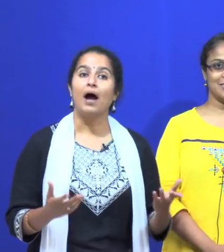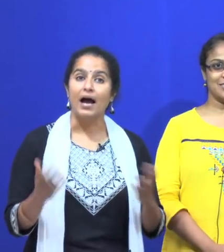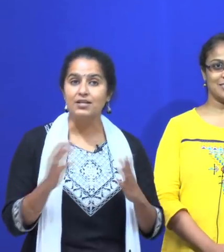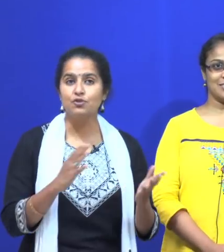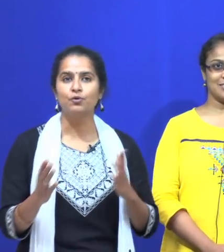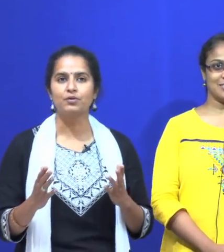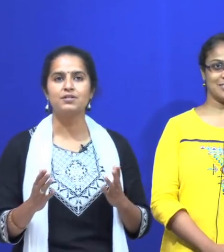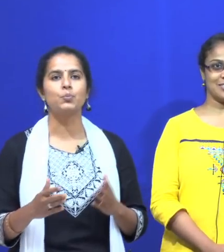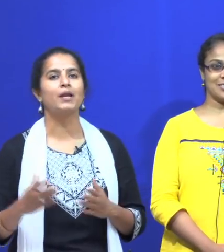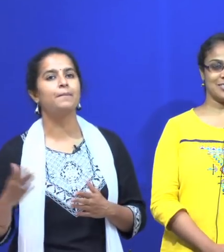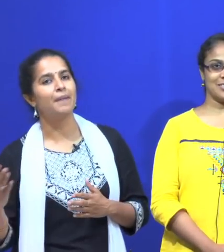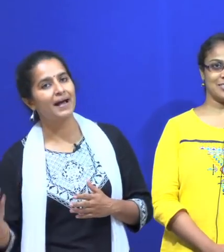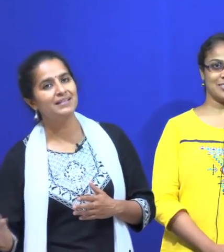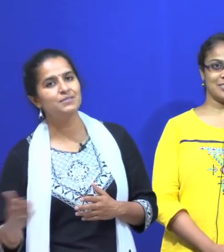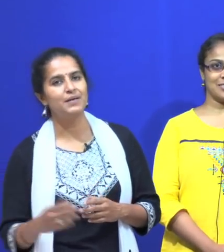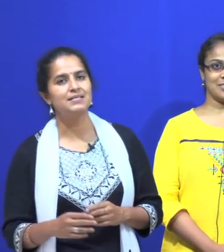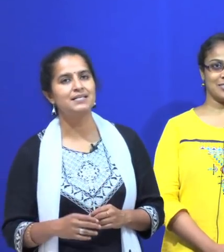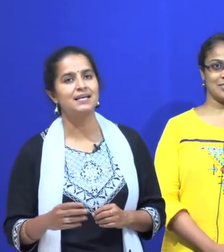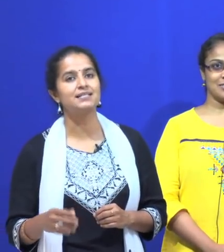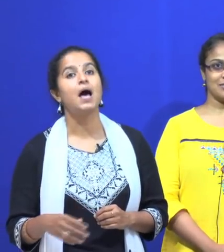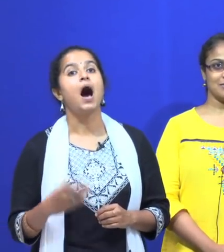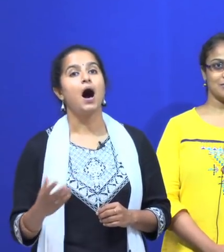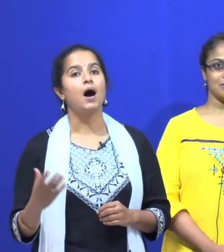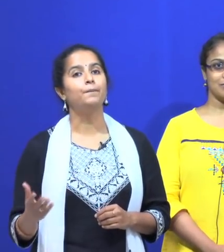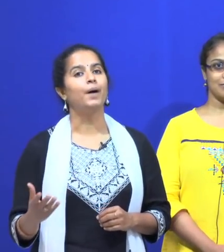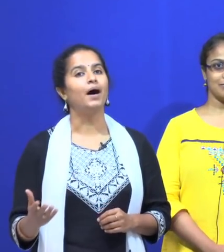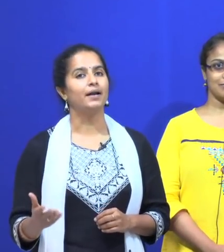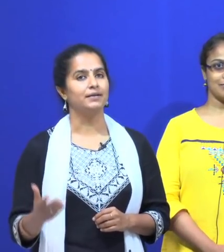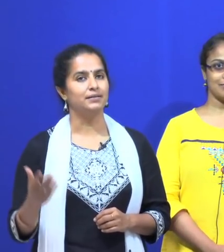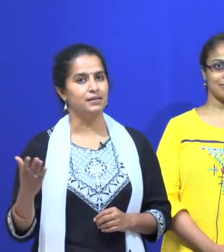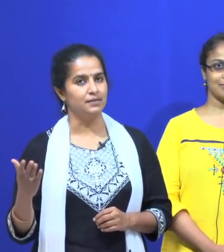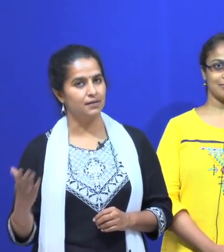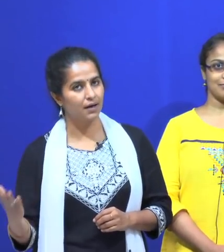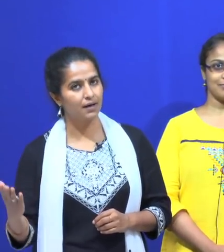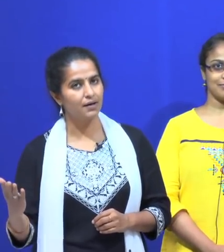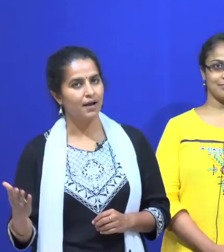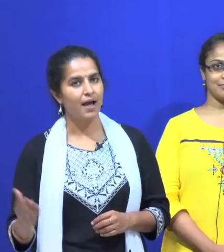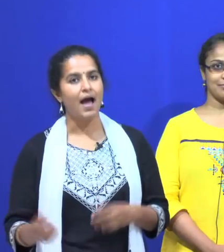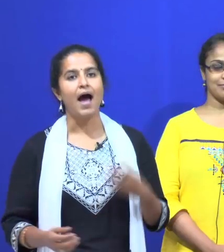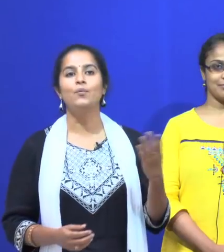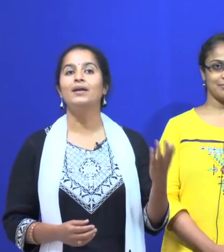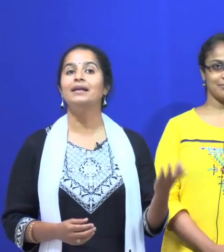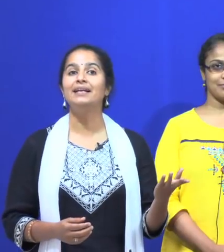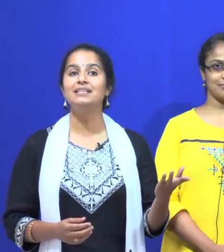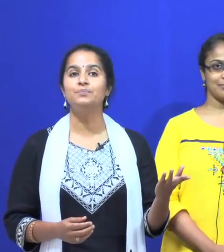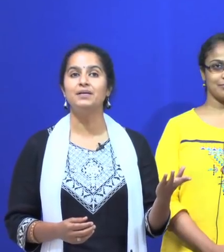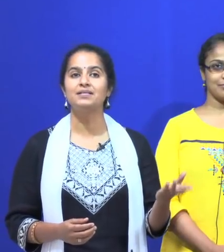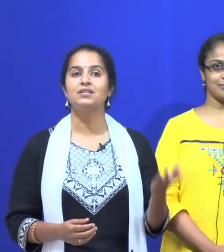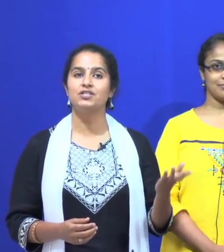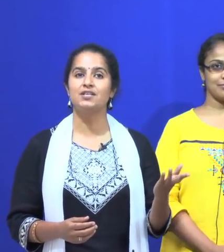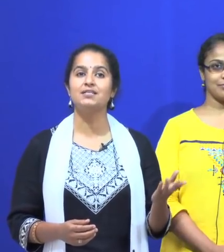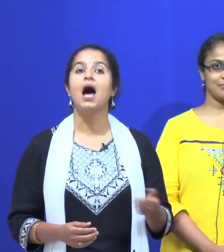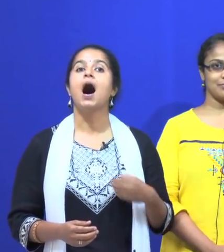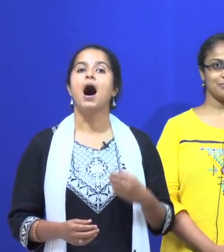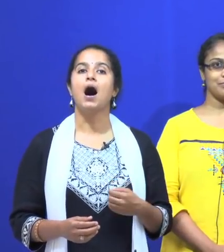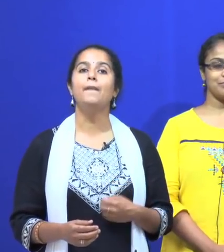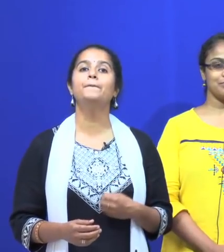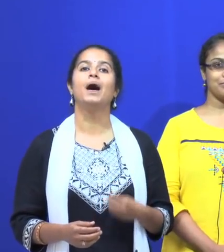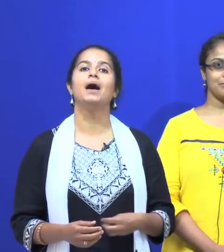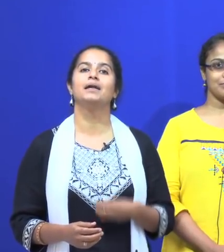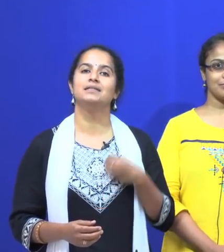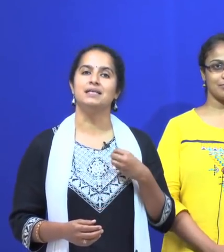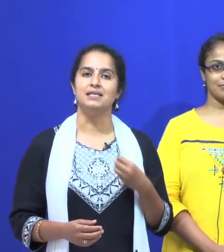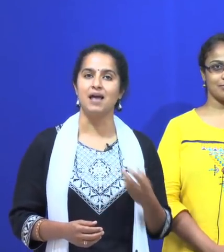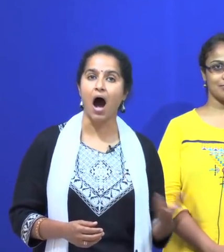So, as you've noticed, when a man speaks, he says Aham Bharatiya. And when a lady speaks, she says